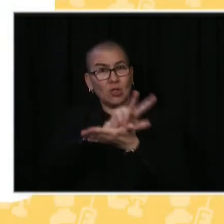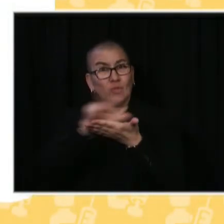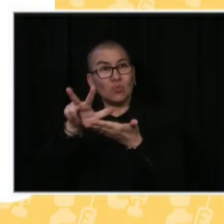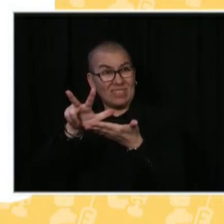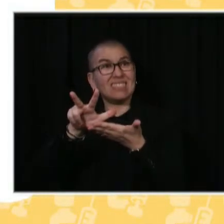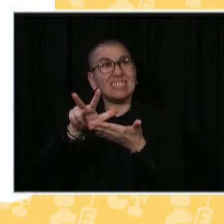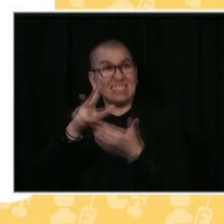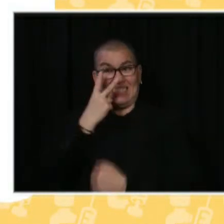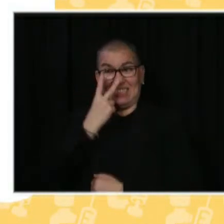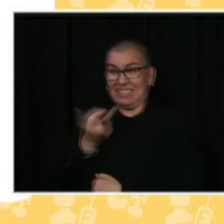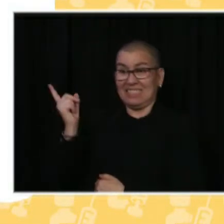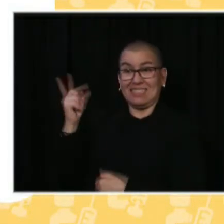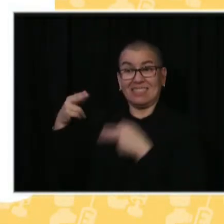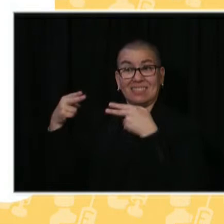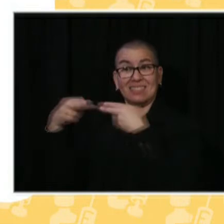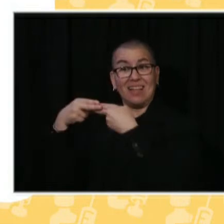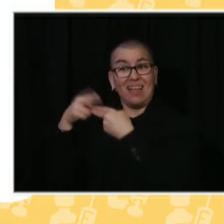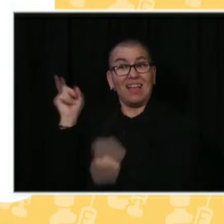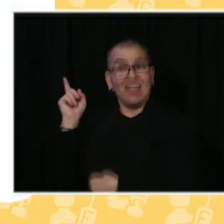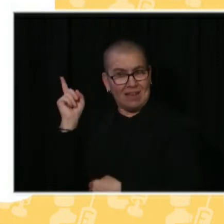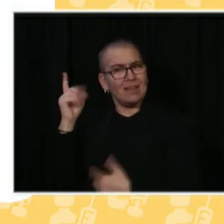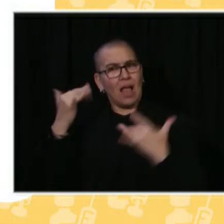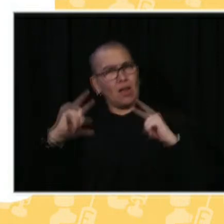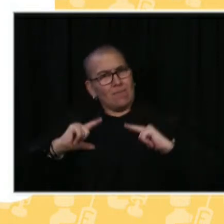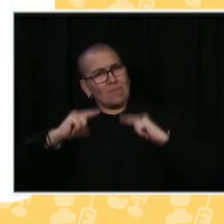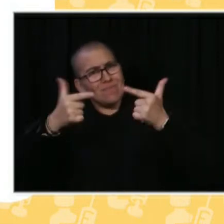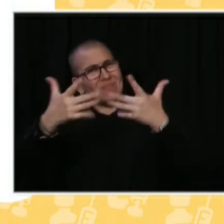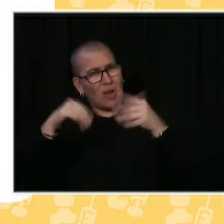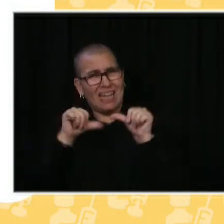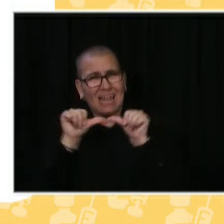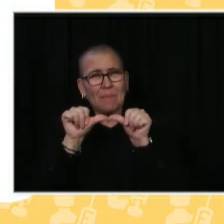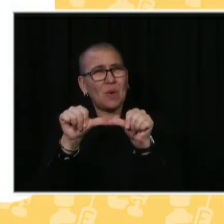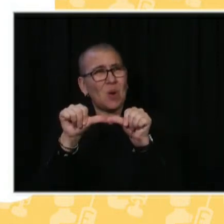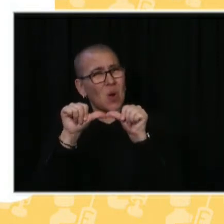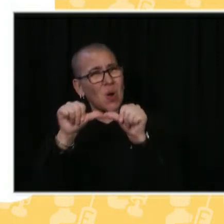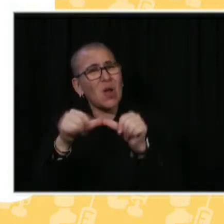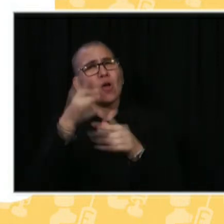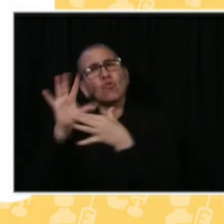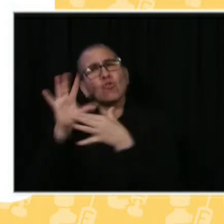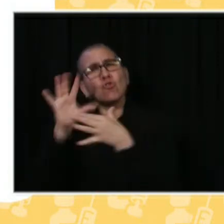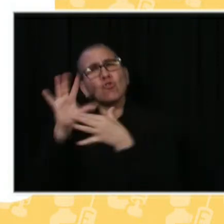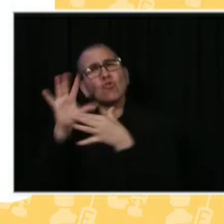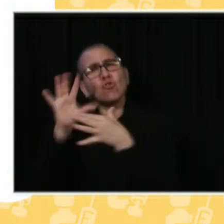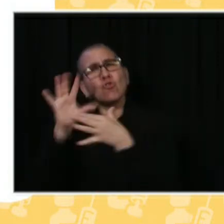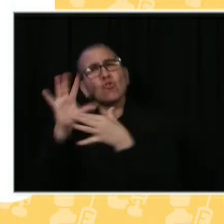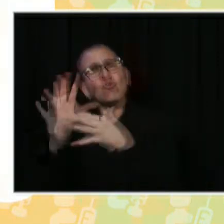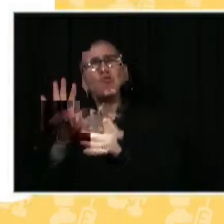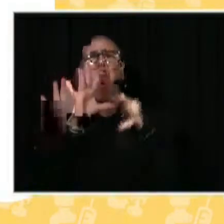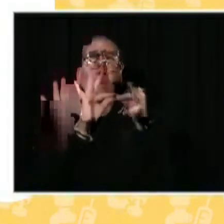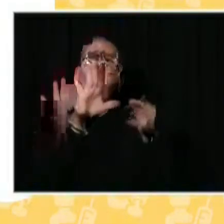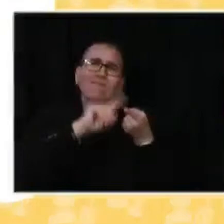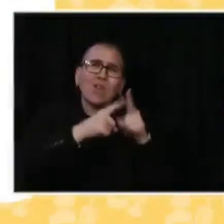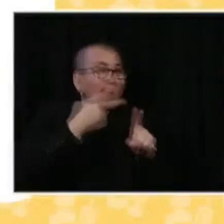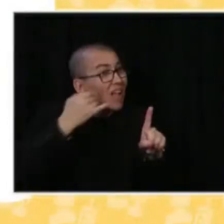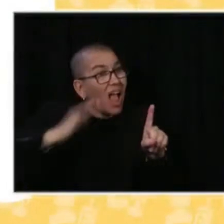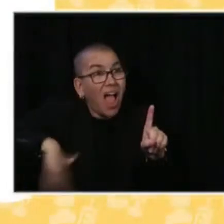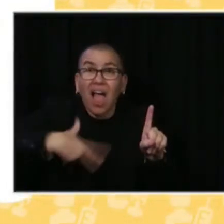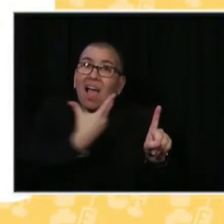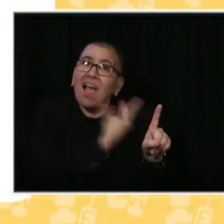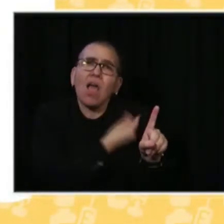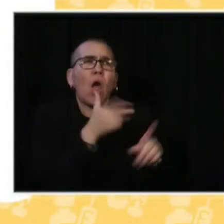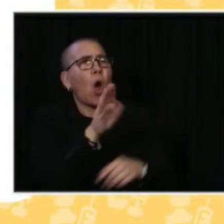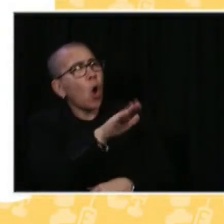vaccines. It's on you to talk to your neighbors. It's on you to talk to your doctors. We have them available. They're out